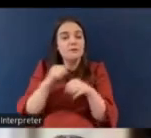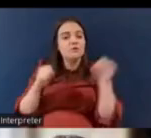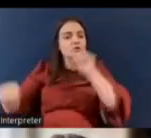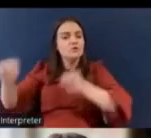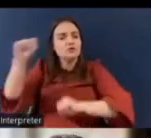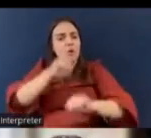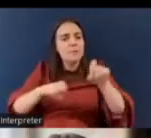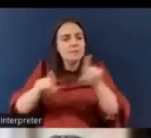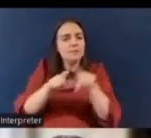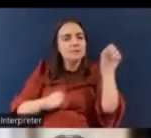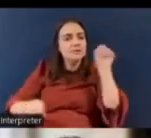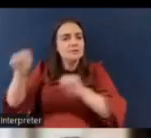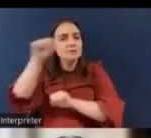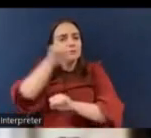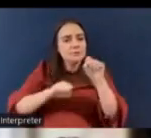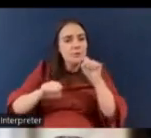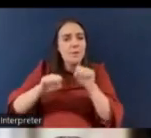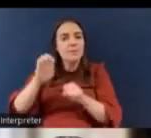Storm Eowyn.